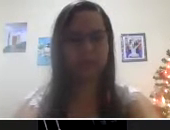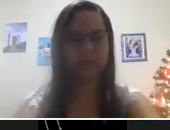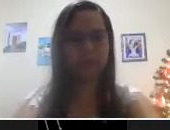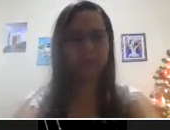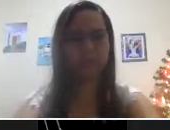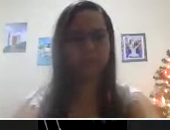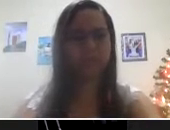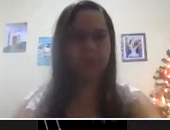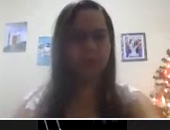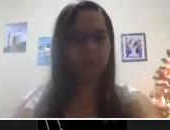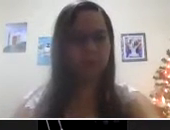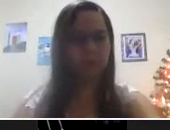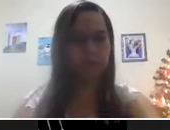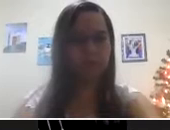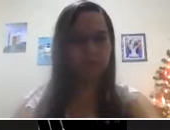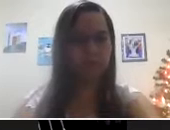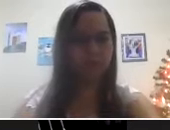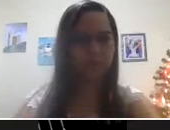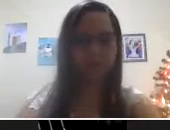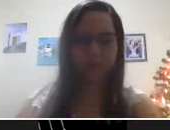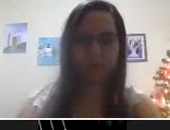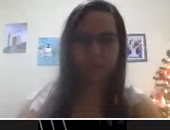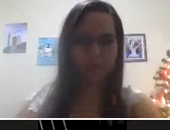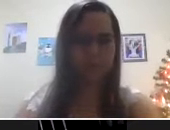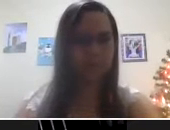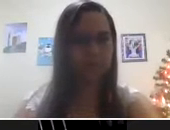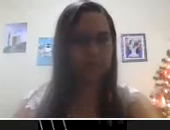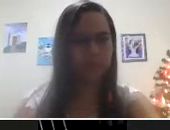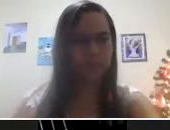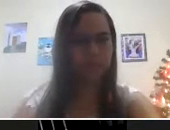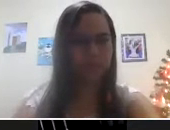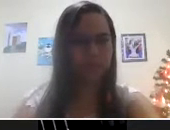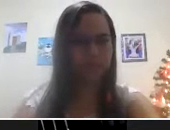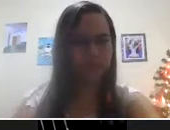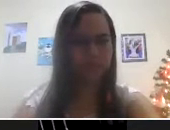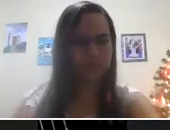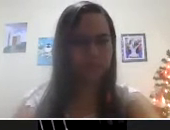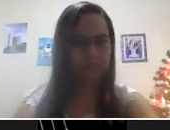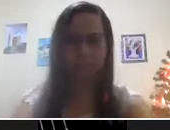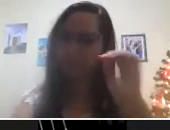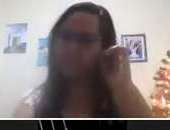Sharon's hair. Exactly. Okay, the next one. Oh, let me erase this.